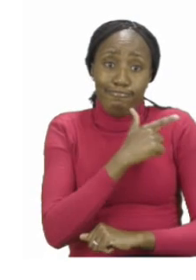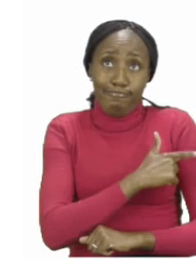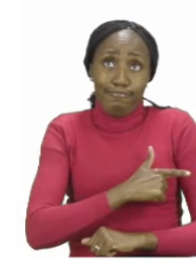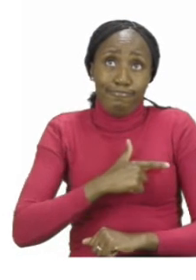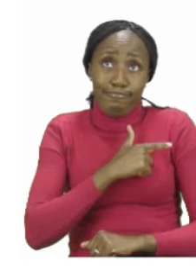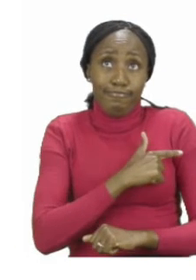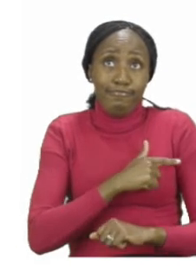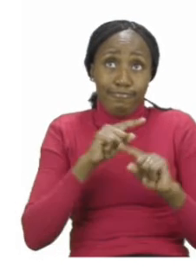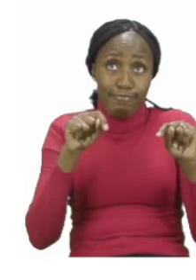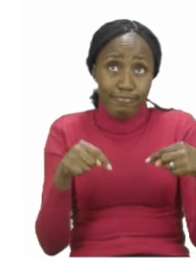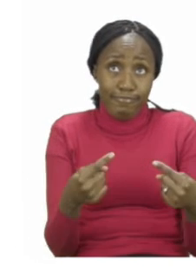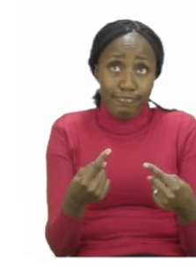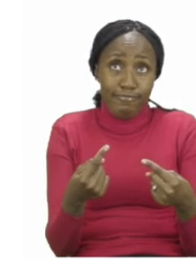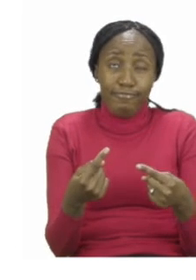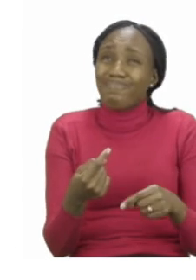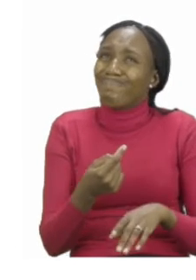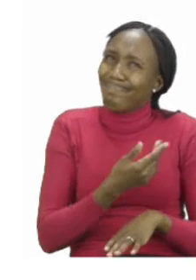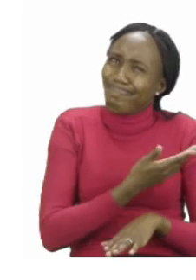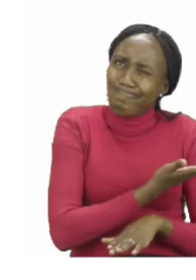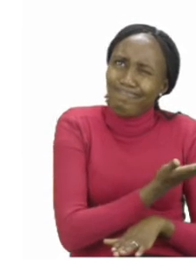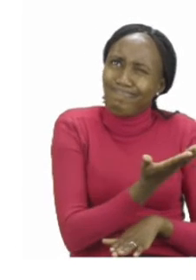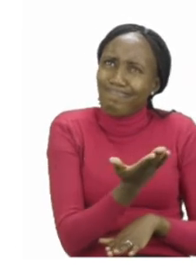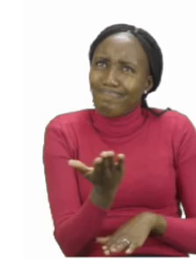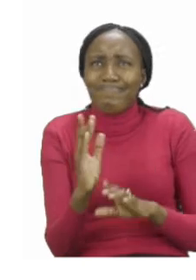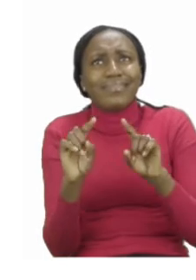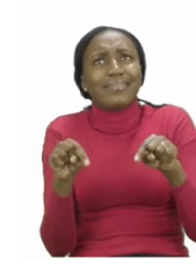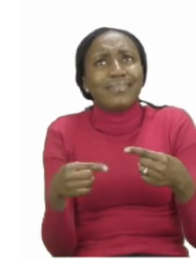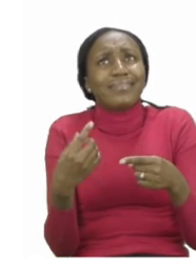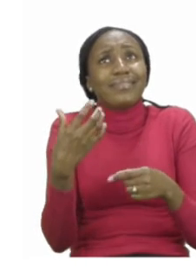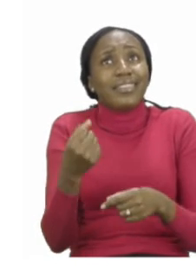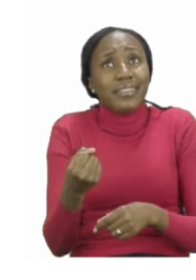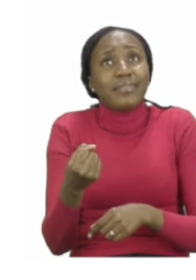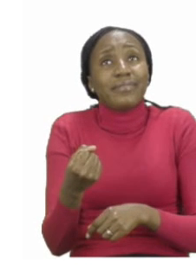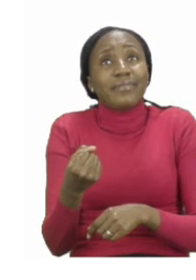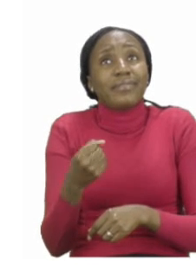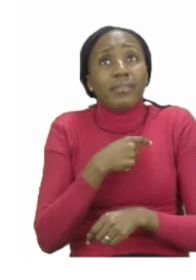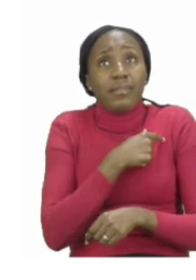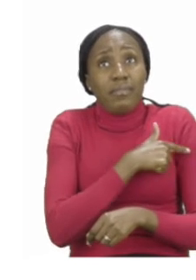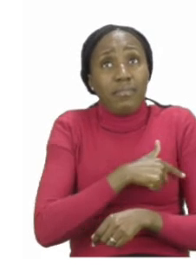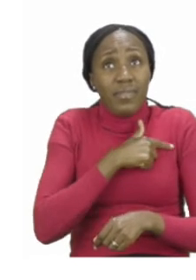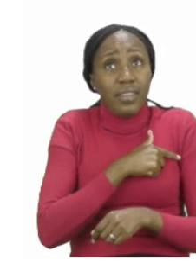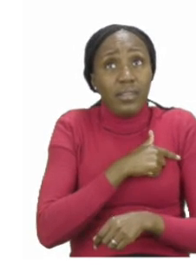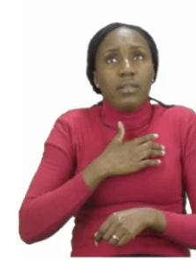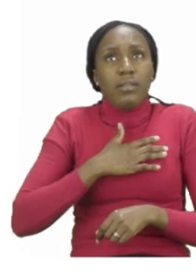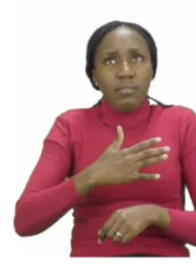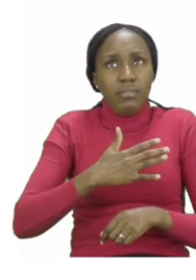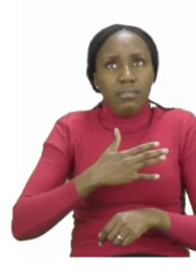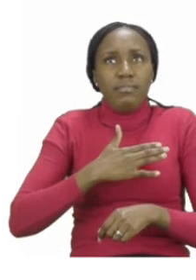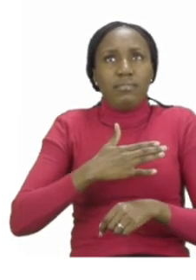and girls, are all those things that can breathe and